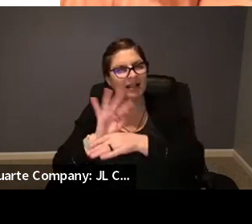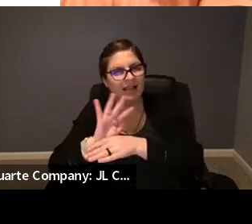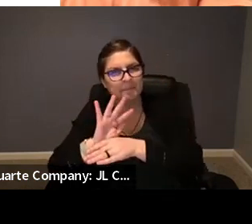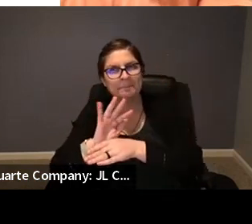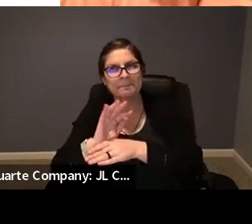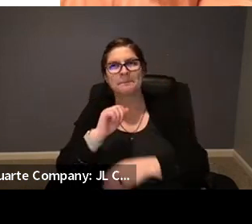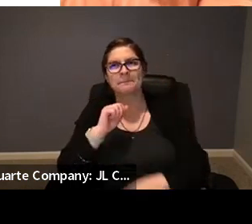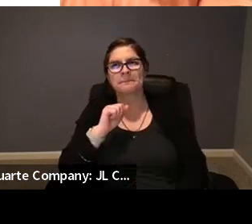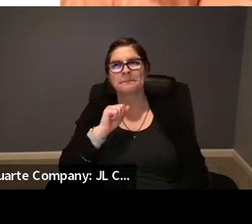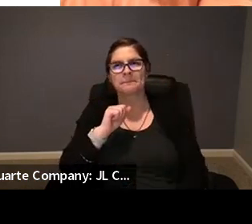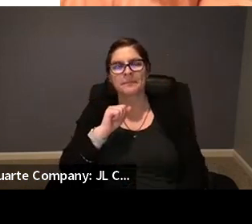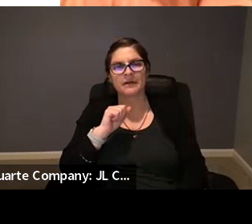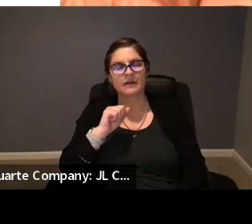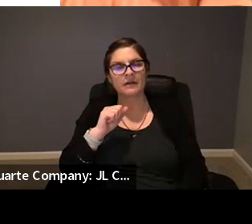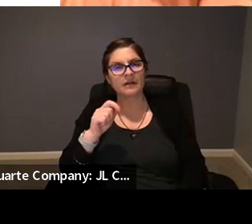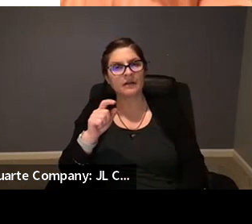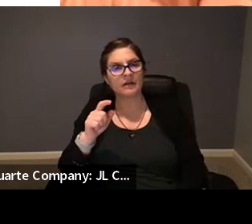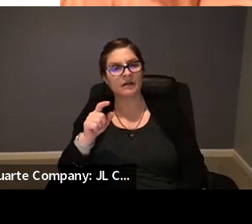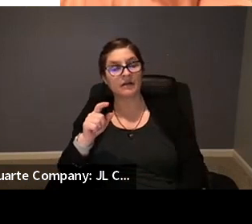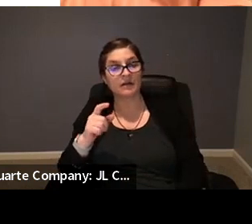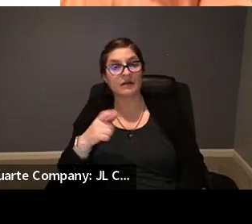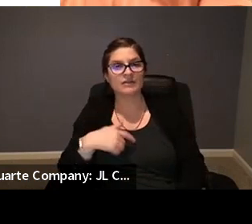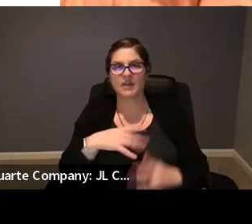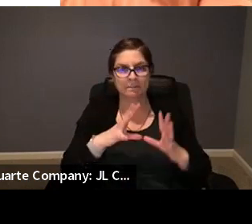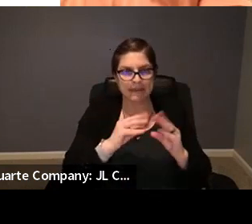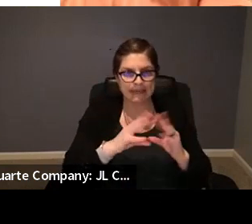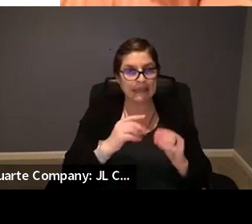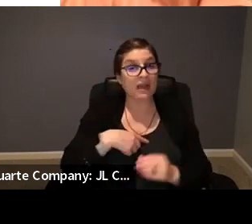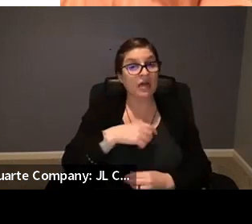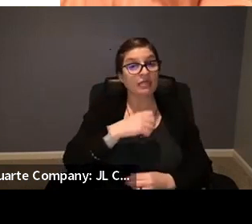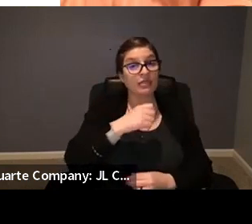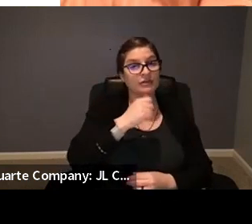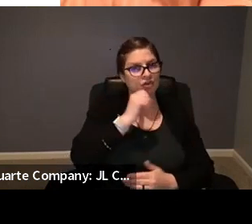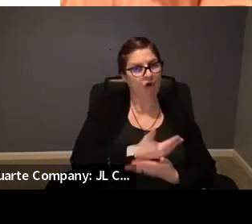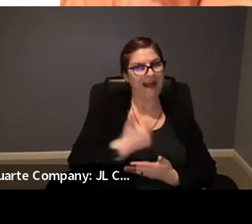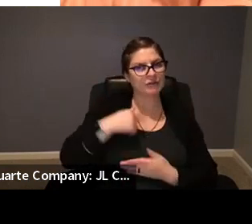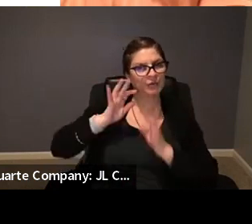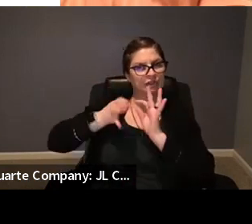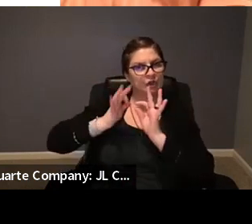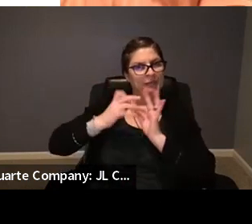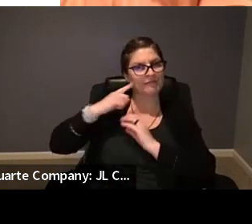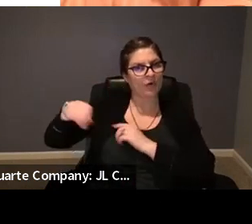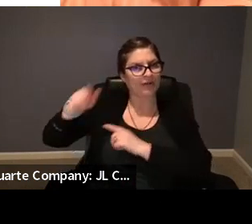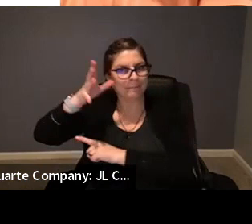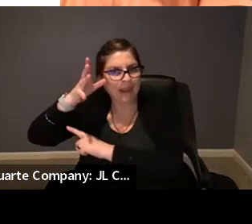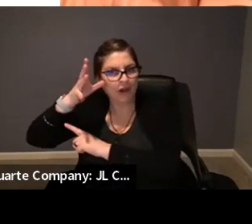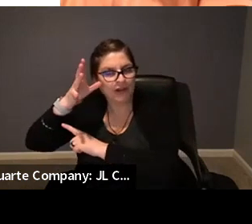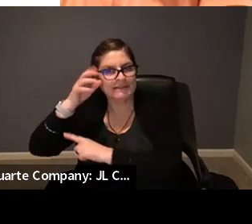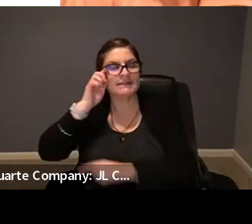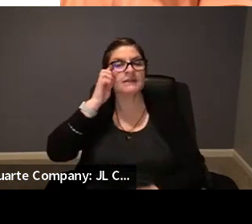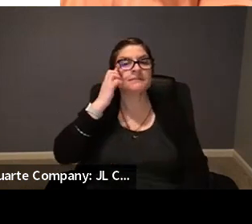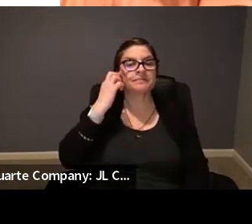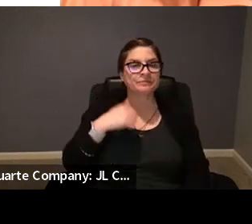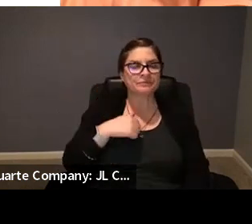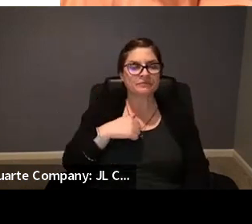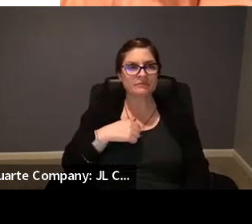they're at this meeting and she has to interpret for her parents because they don't know, you know, what everybody's saying. And